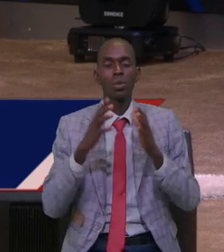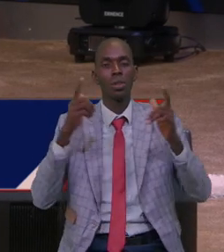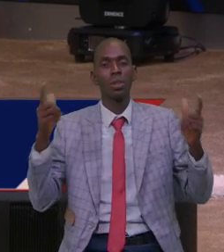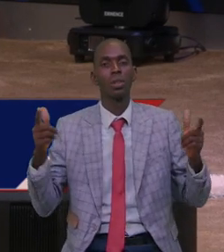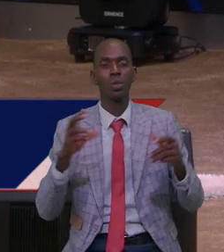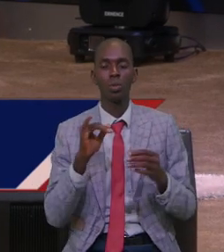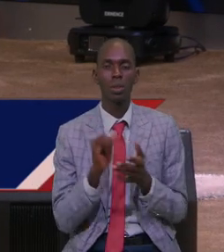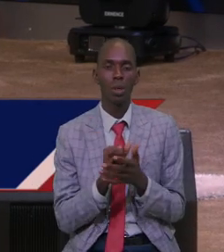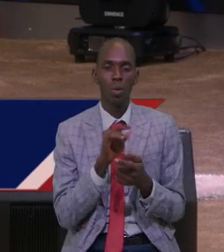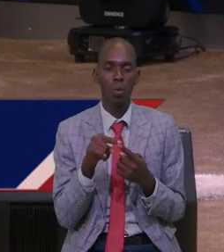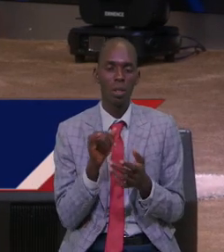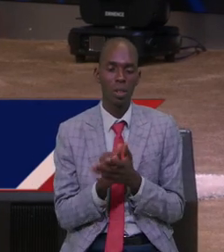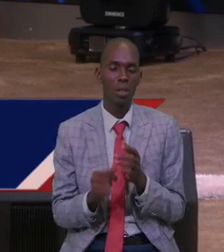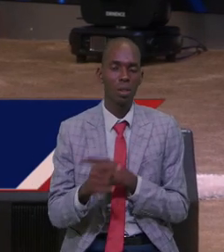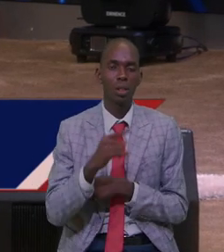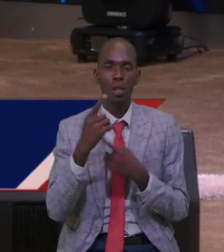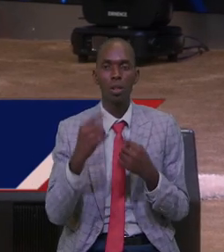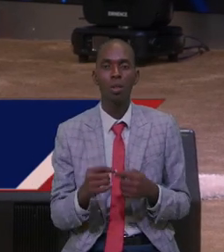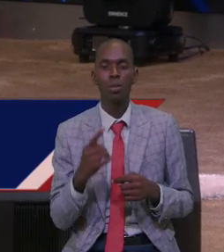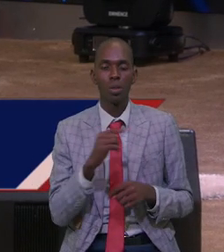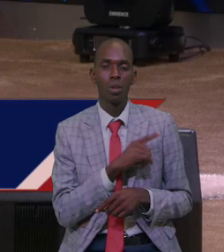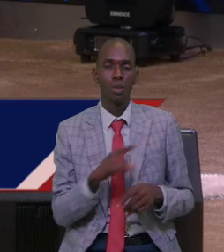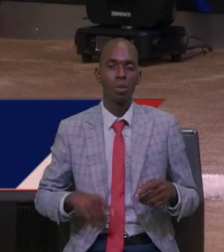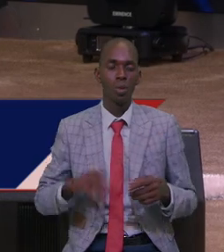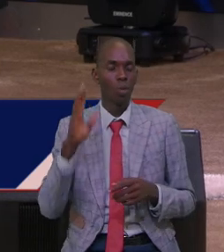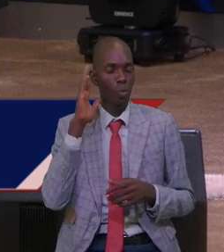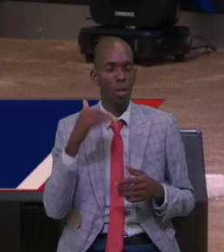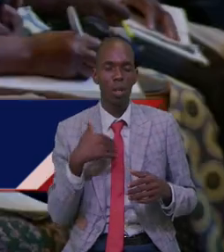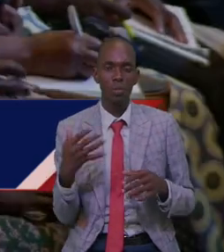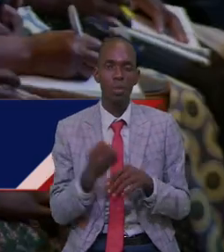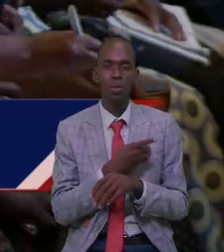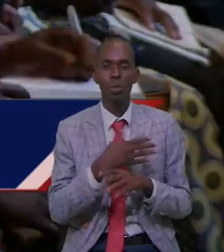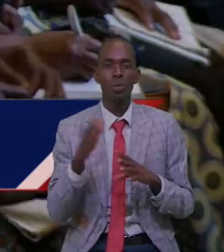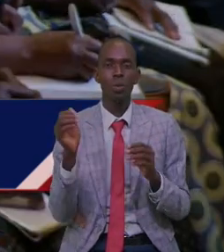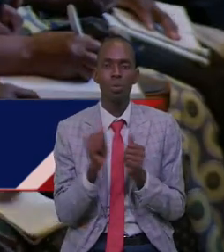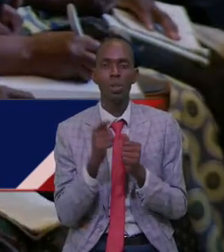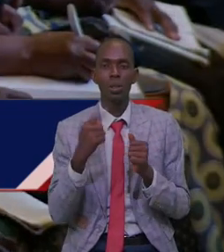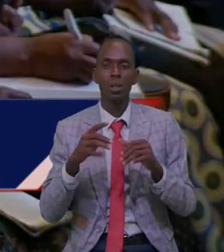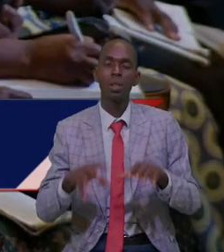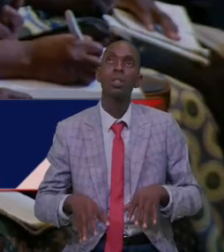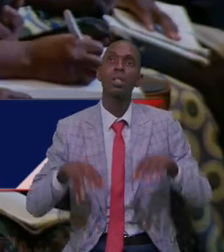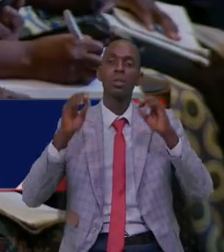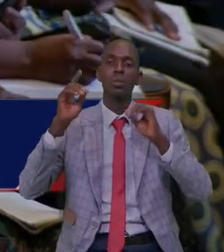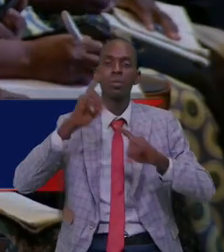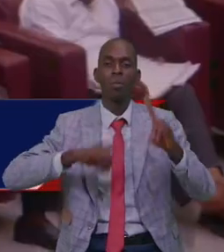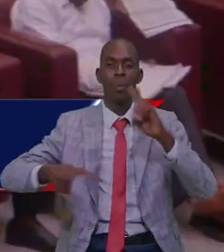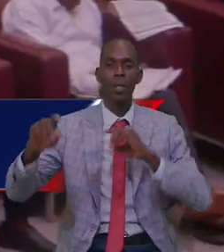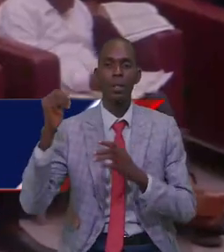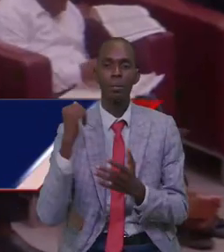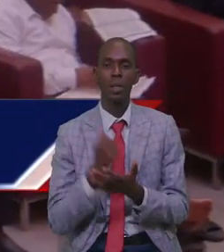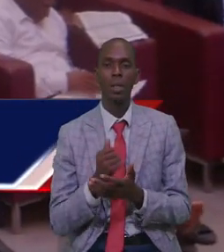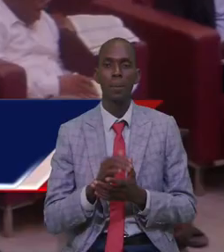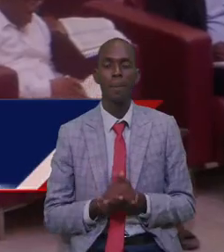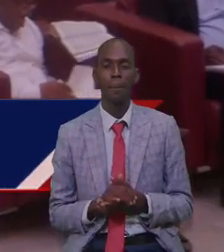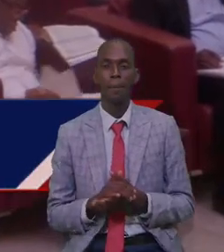day will come, the Lord will have taken you away in the rapture. I thought somebody would say amen.